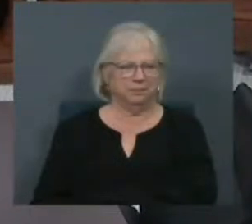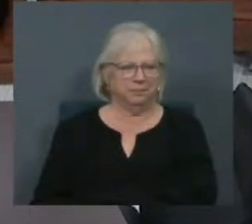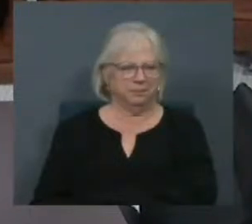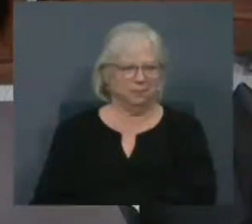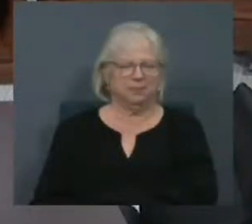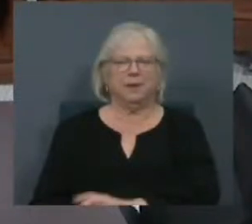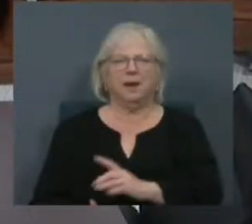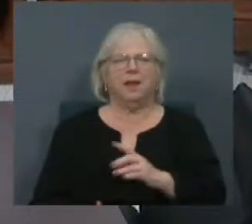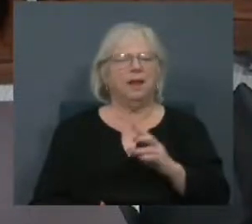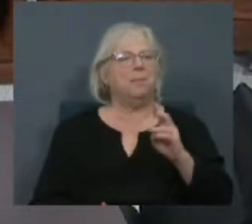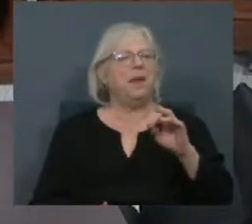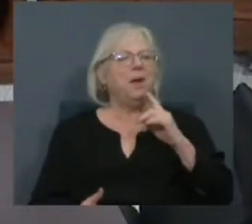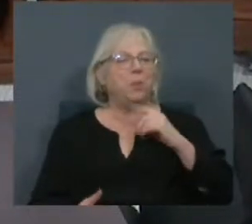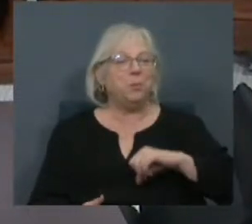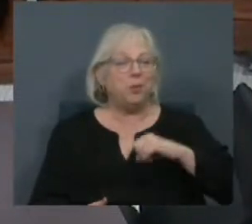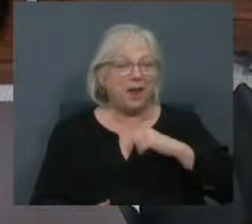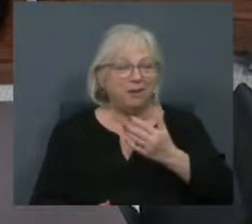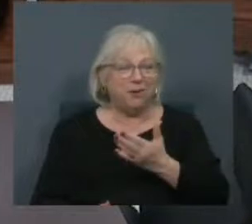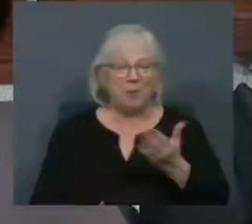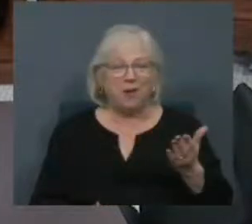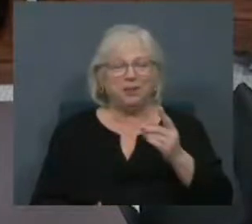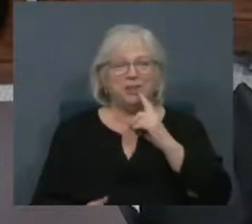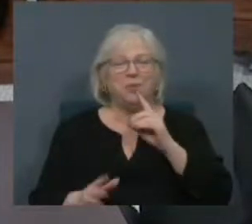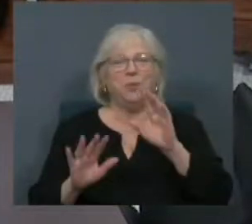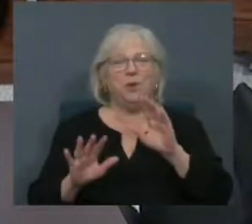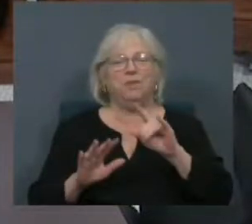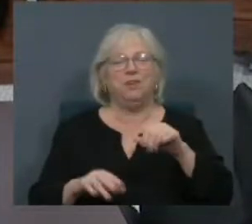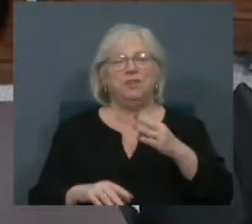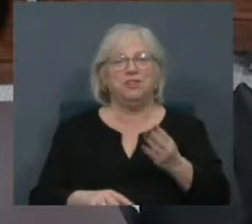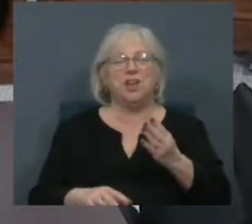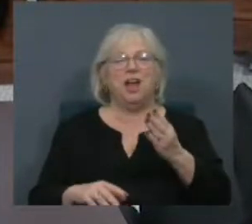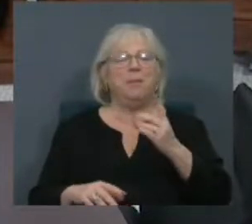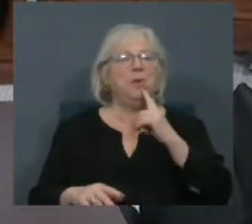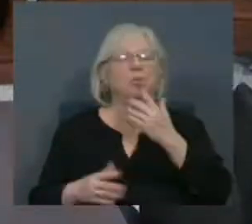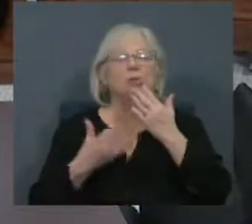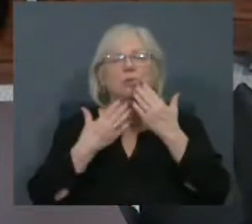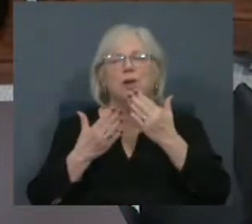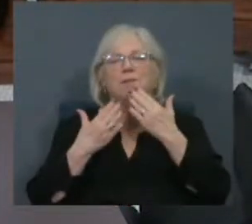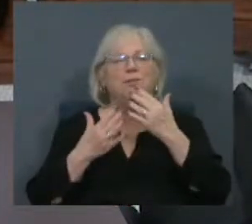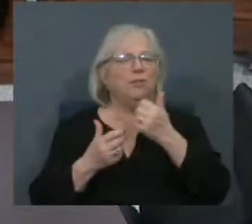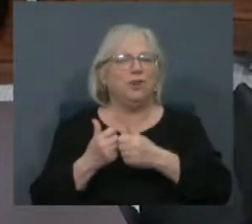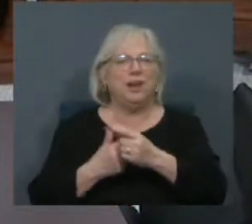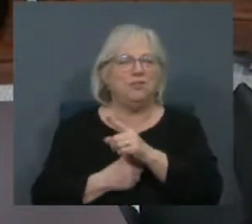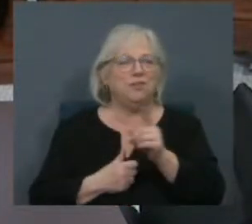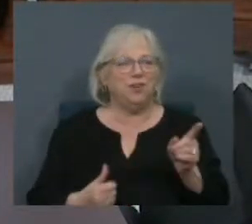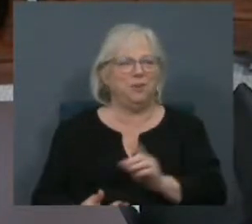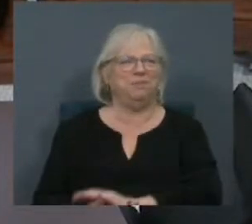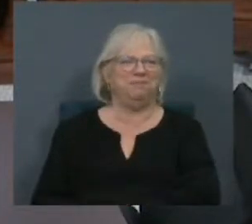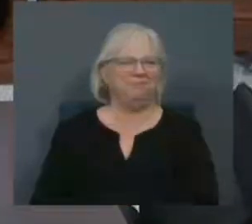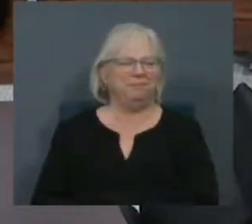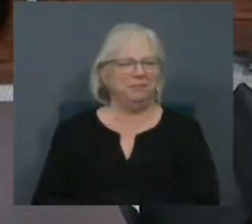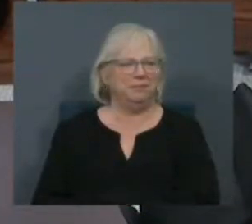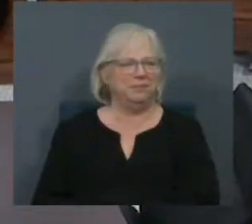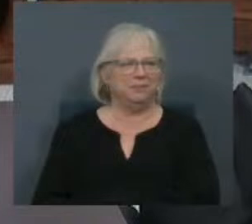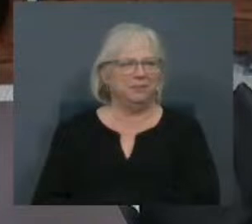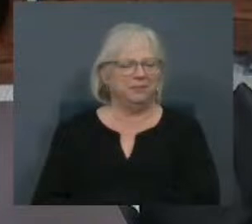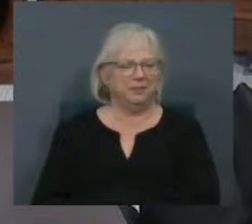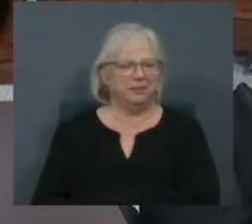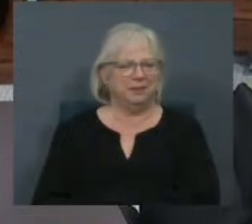Really proud of y'all. Y'all doing a phenomenal job here in the city, and we're grateful for each one of y'all, the hard work you guys are doing. Appreciate